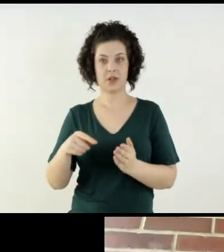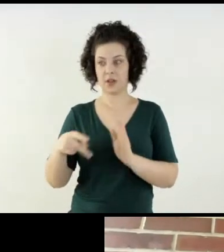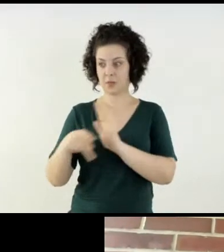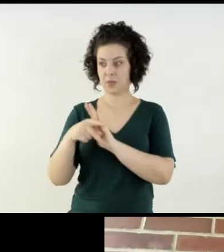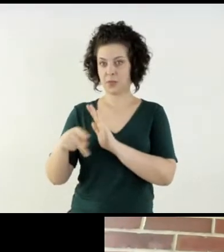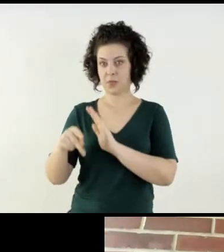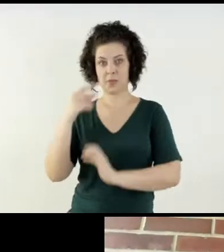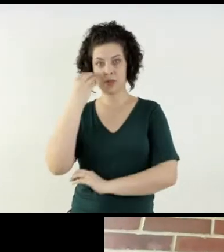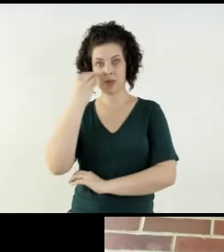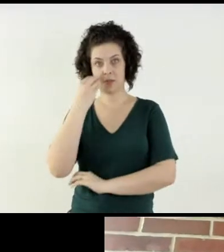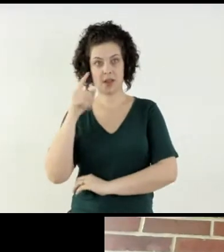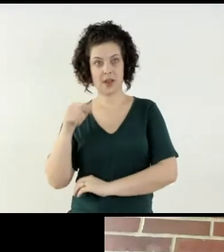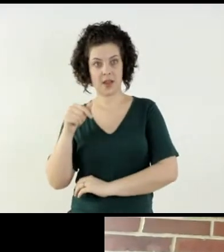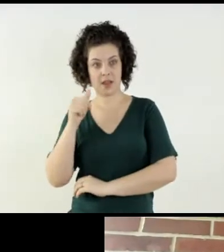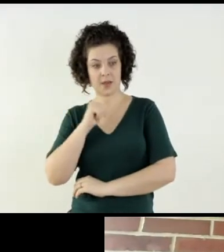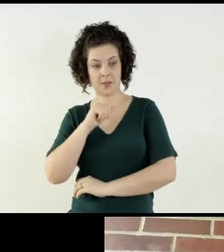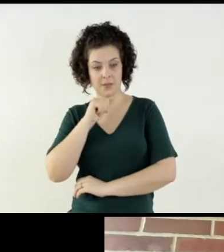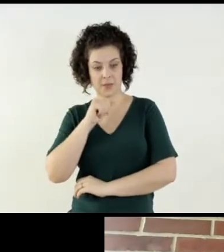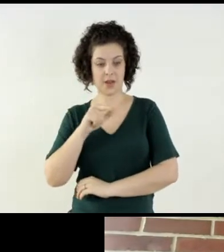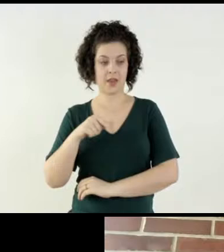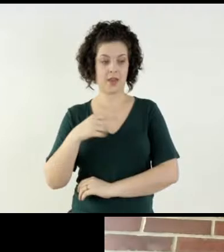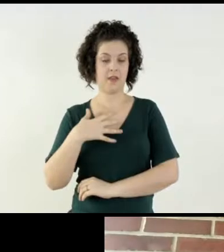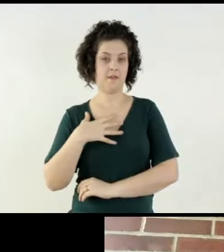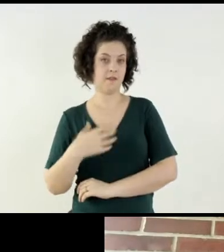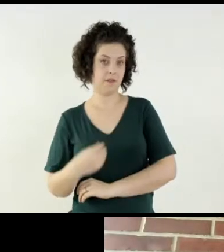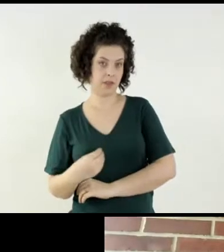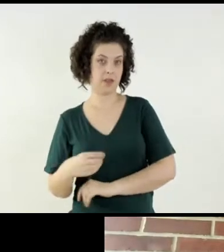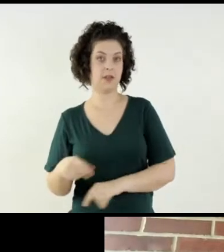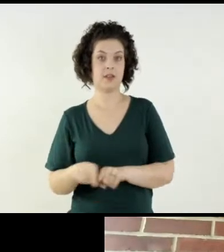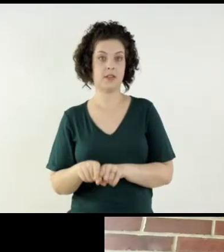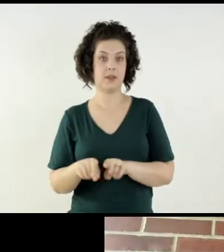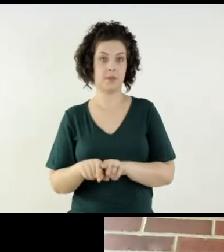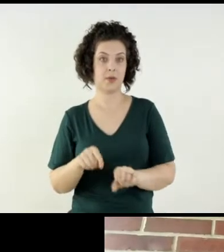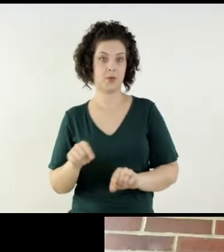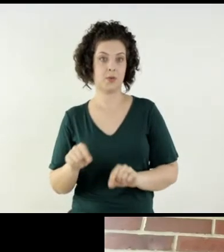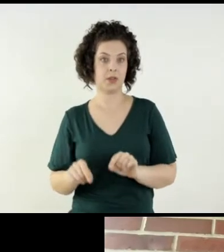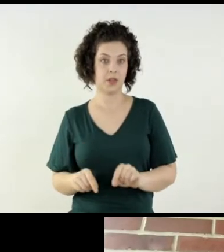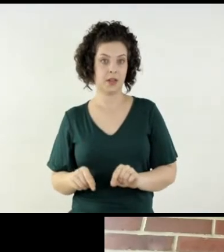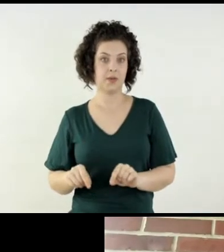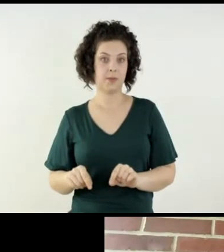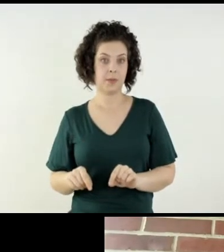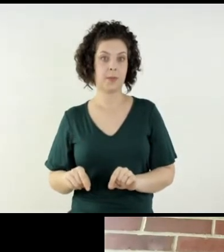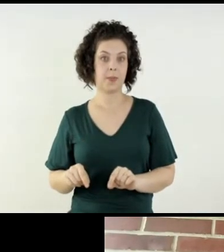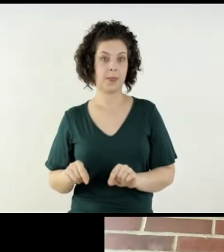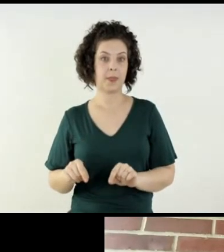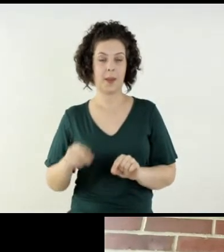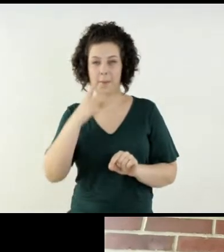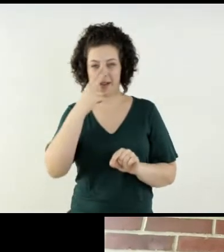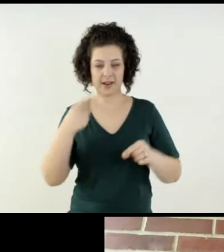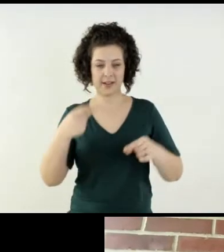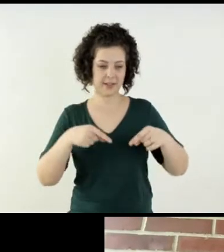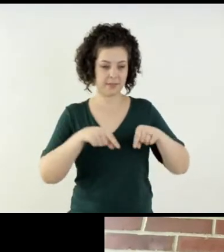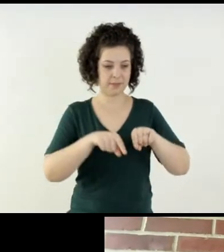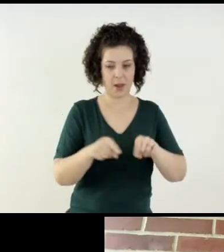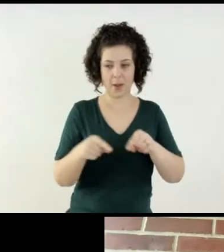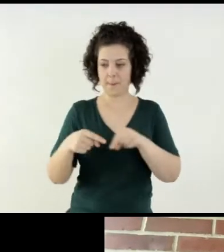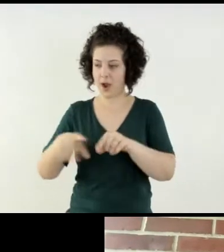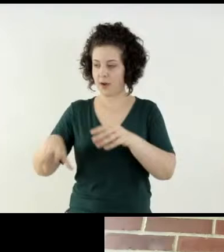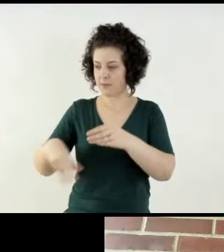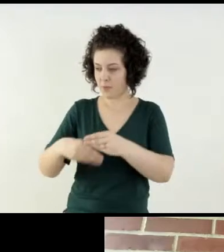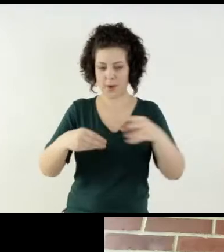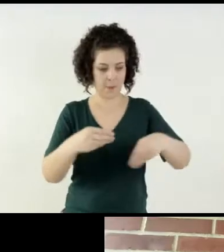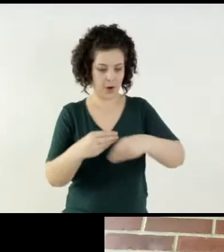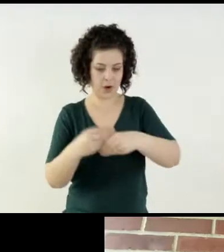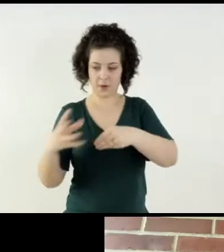daughter, and also upon the intersectional and intergenerational experiences of so many other